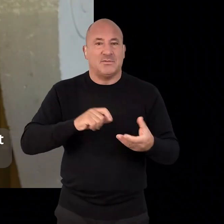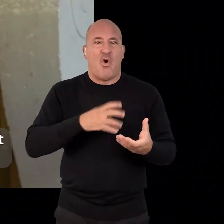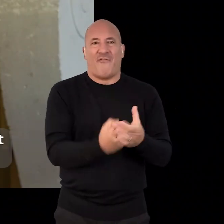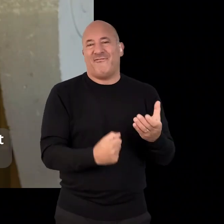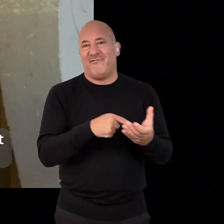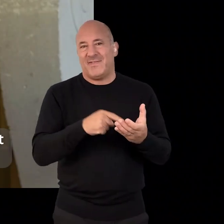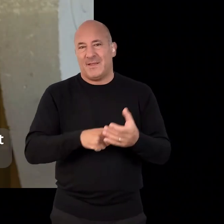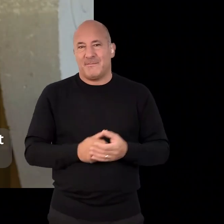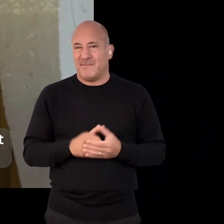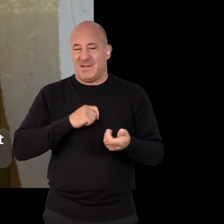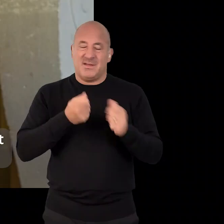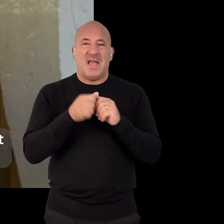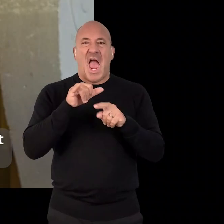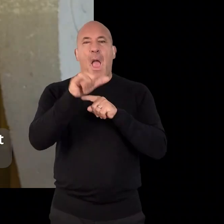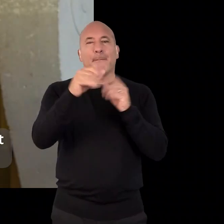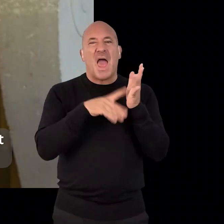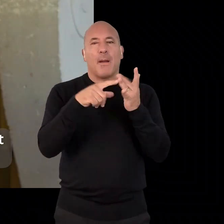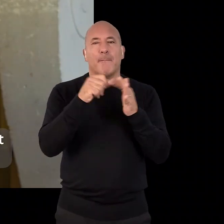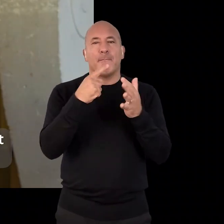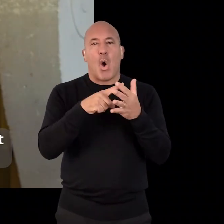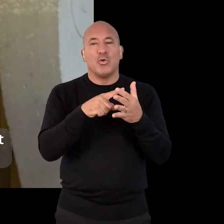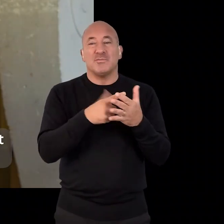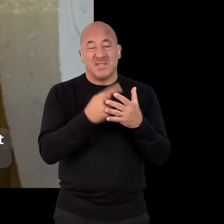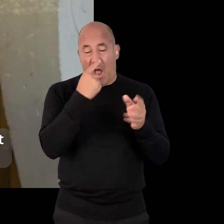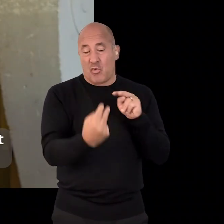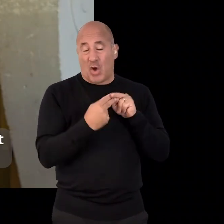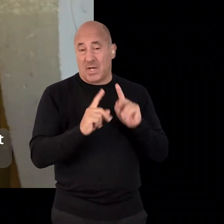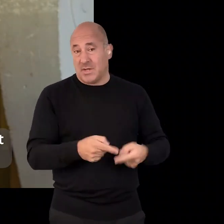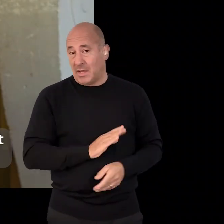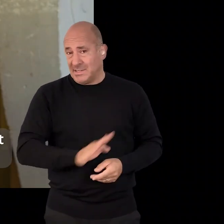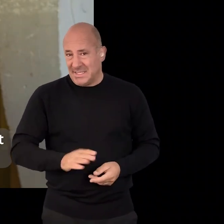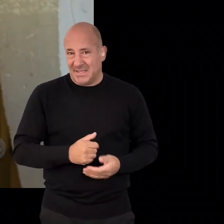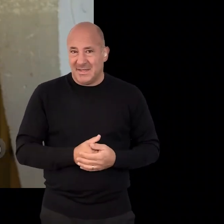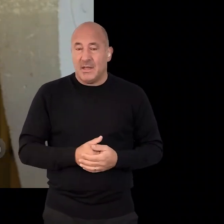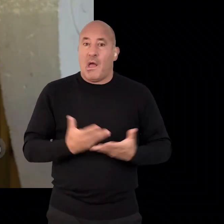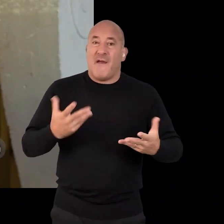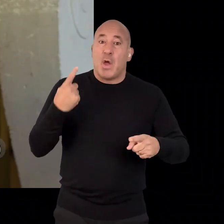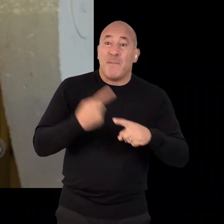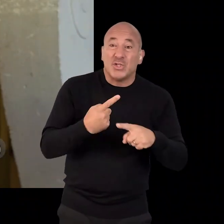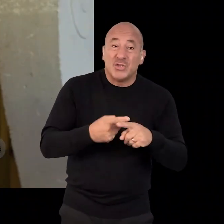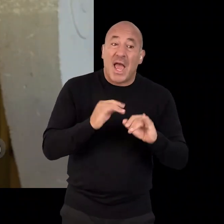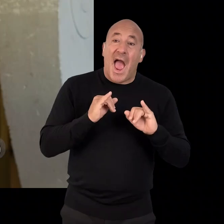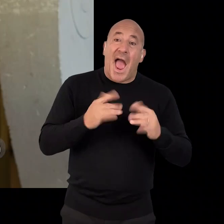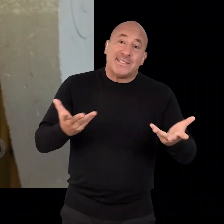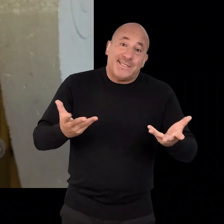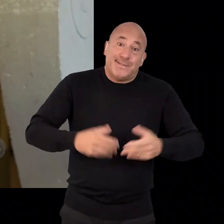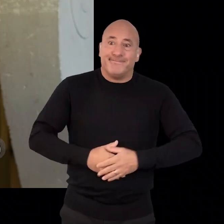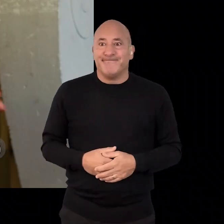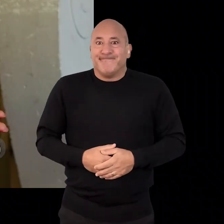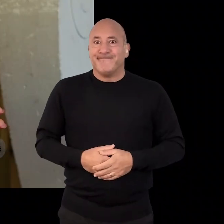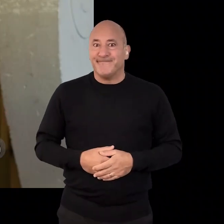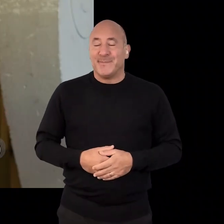just turn it off, to put airplane mode on so nobody can contact me, which again, if there was an